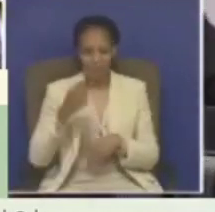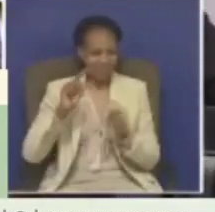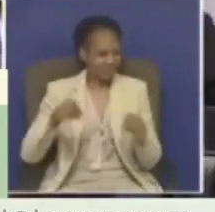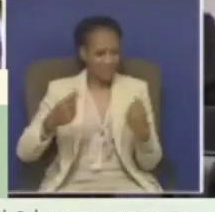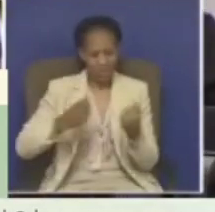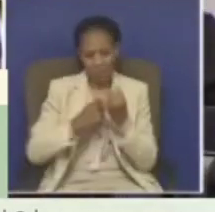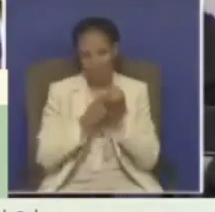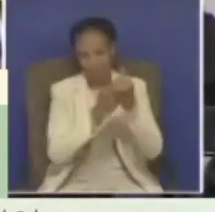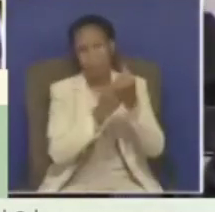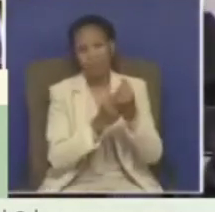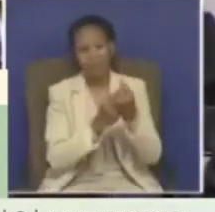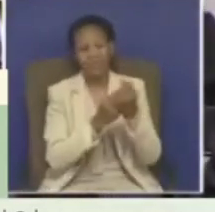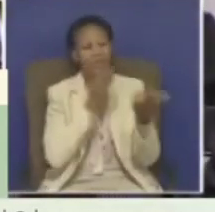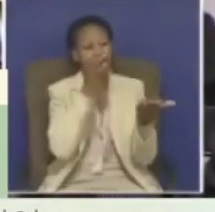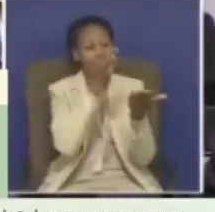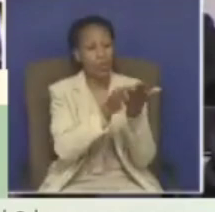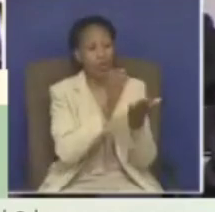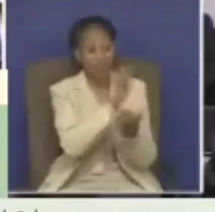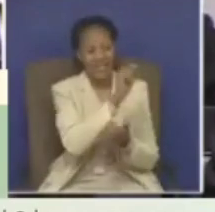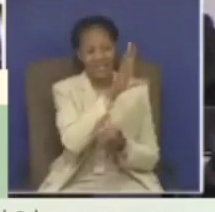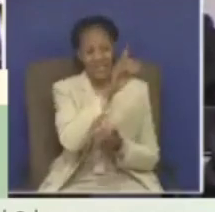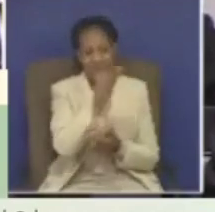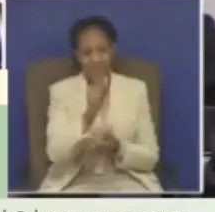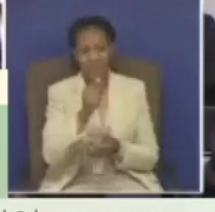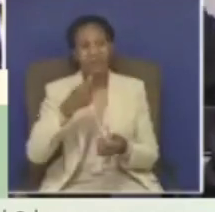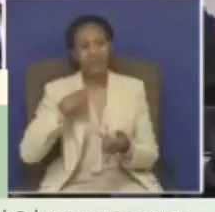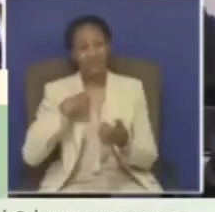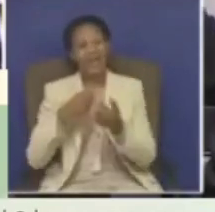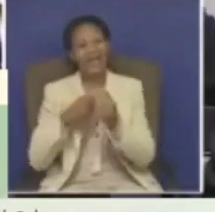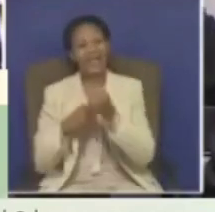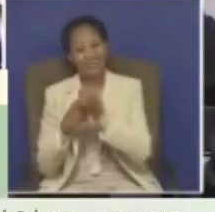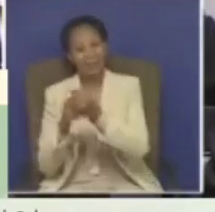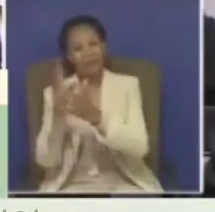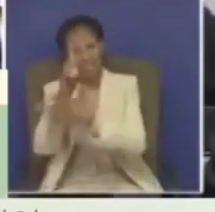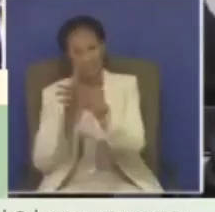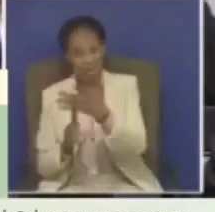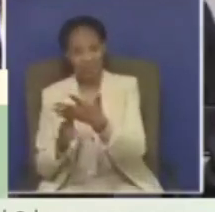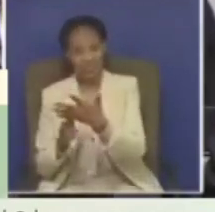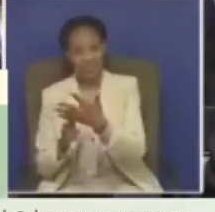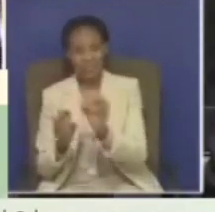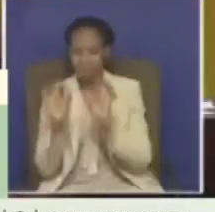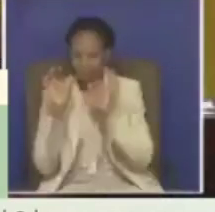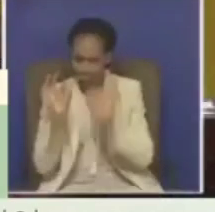support the amendment to the resolution. We support the draft resolution as it stands. Thank you.